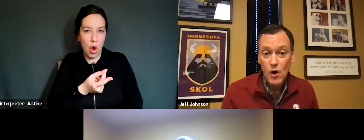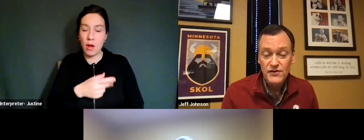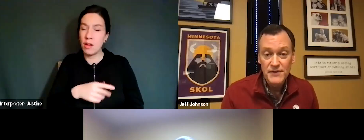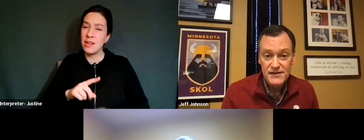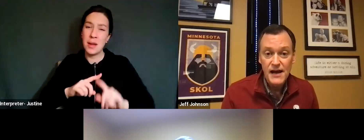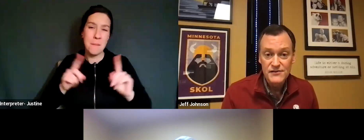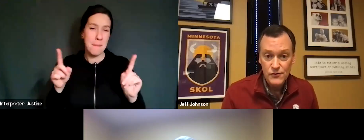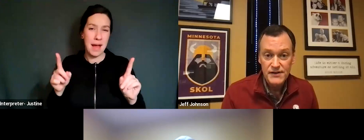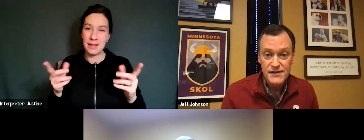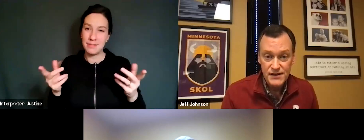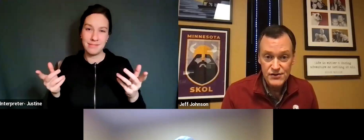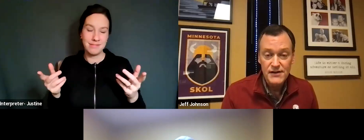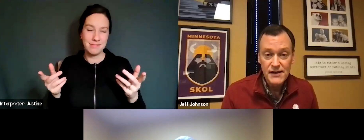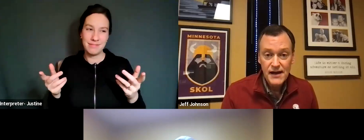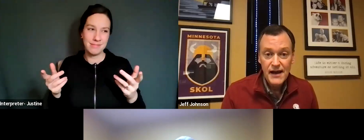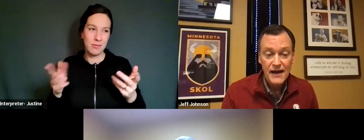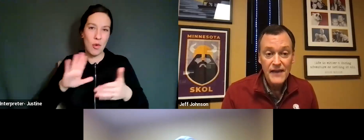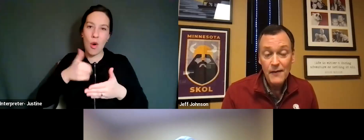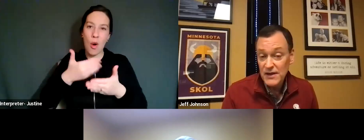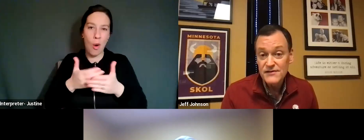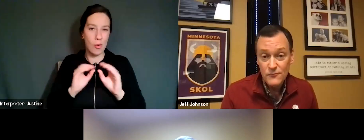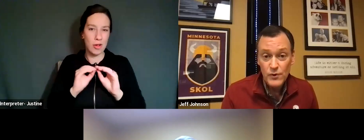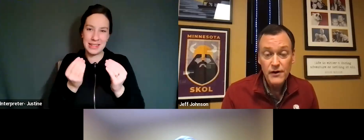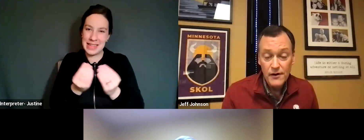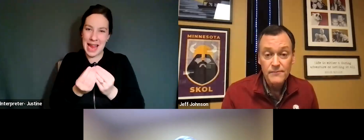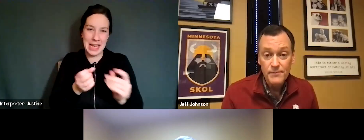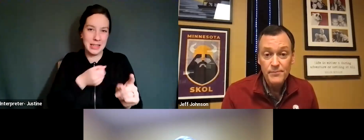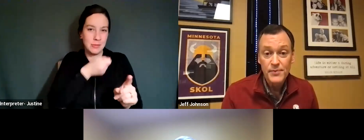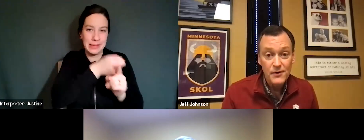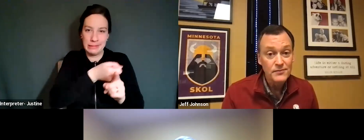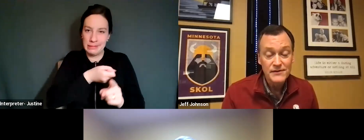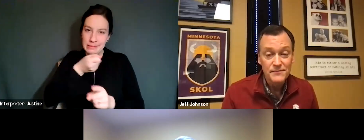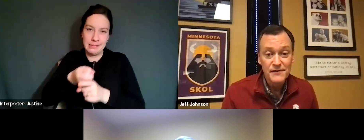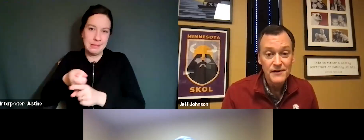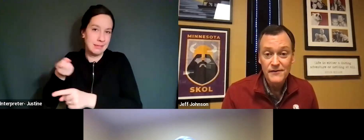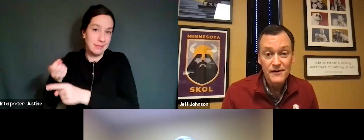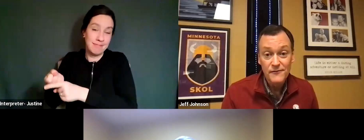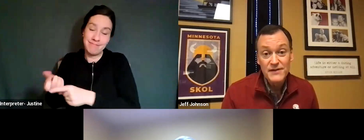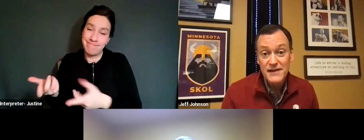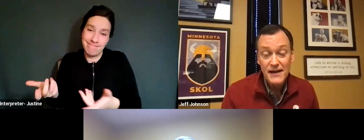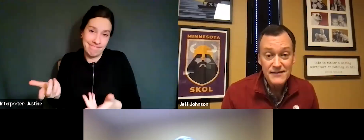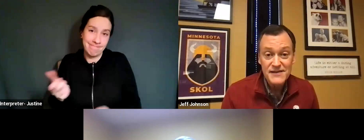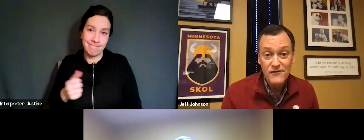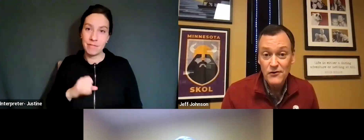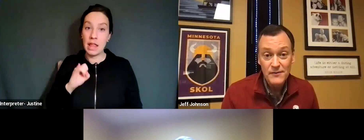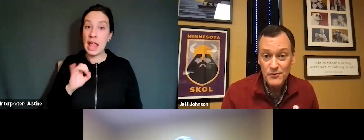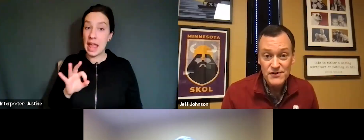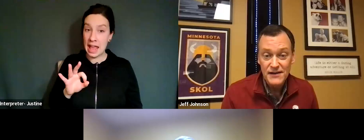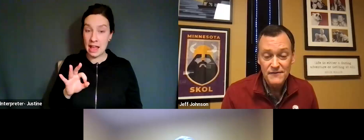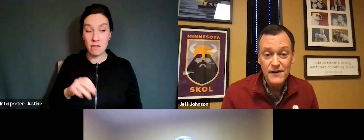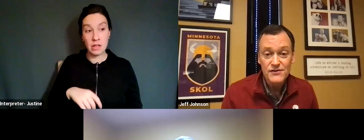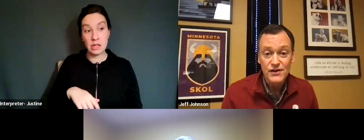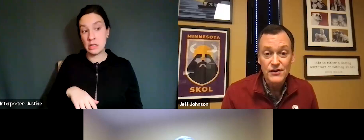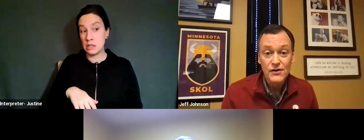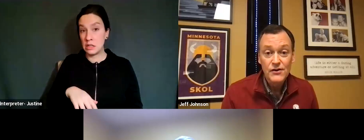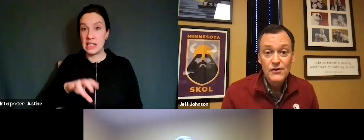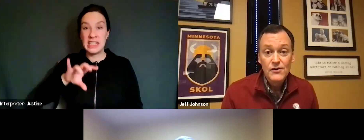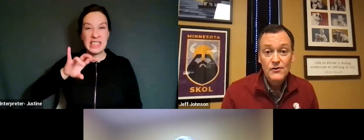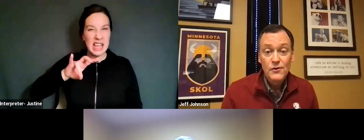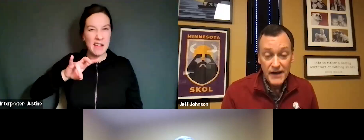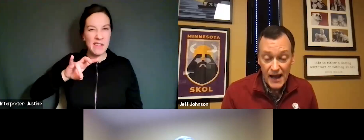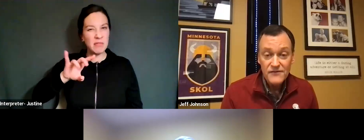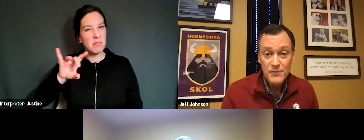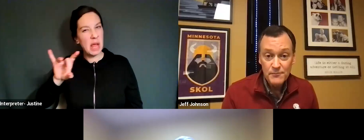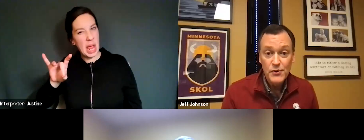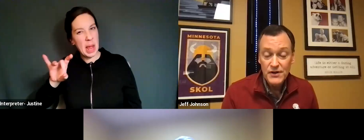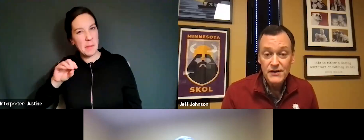know, small to mid-sized organization. And that means that we are, you know, if we stay at 7 or 8% inflation,